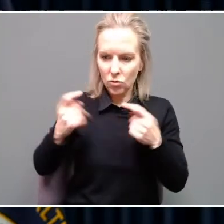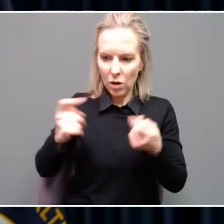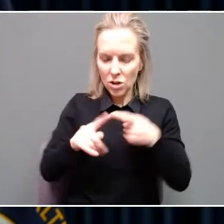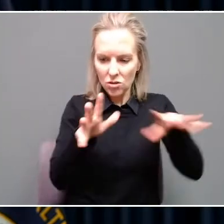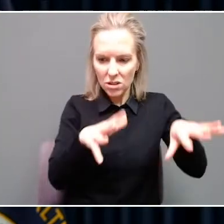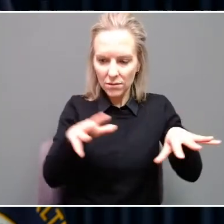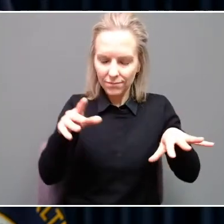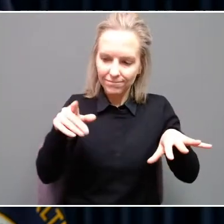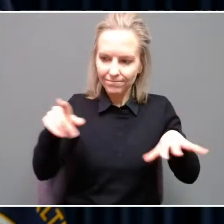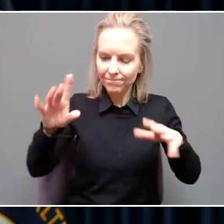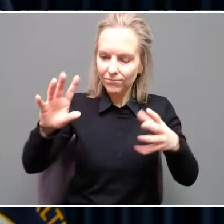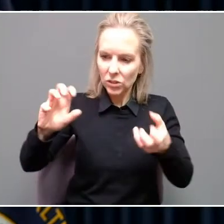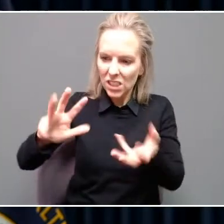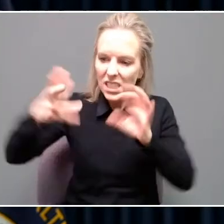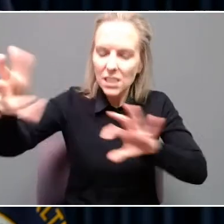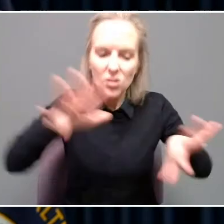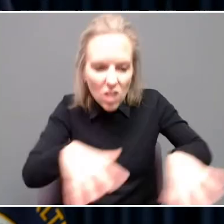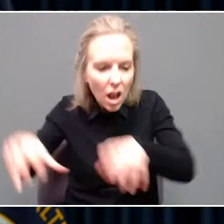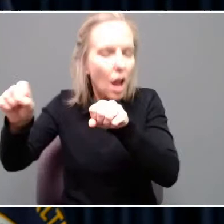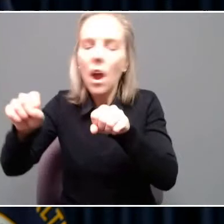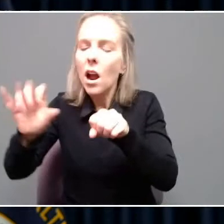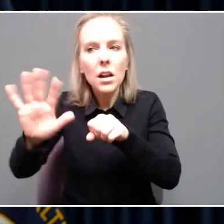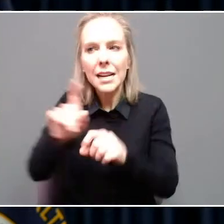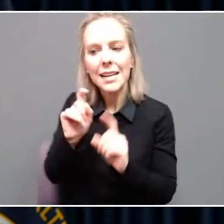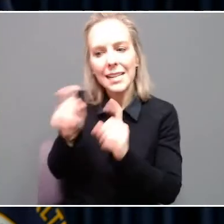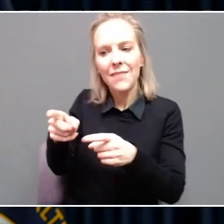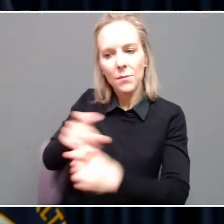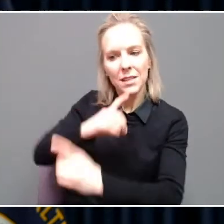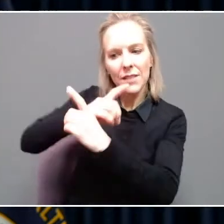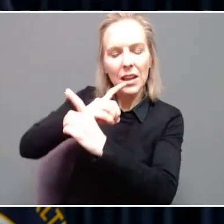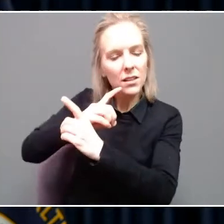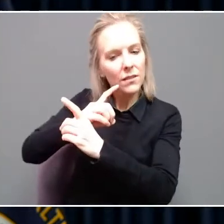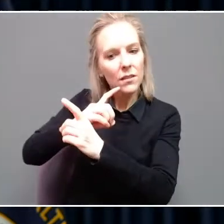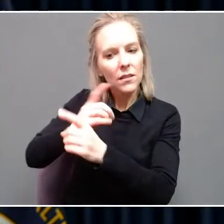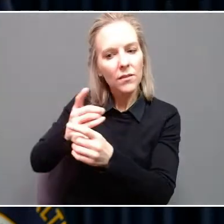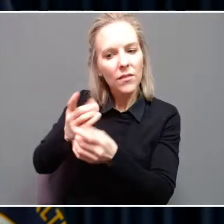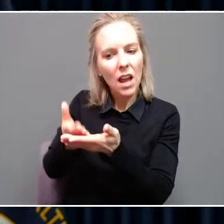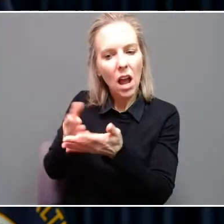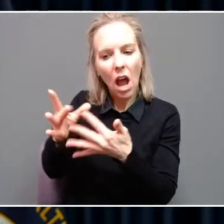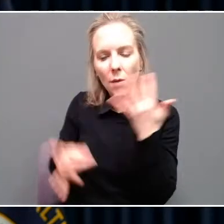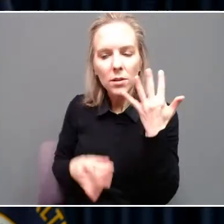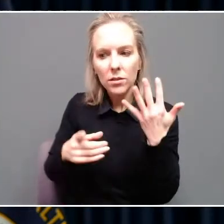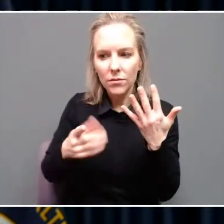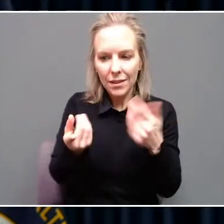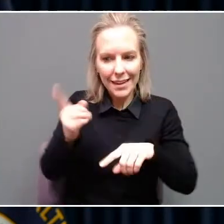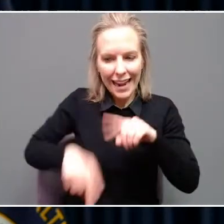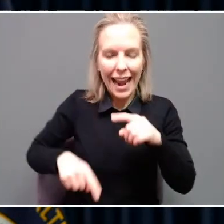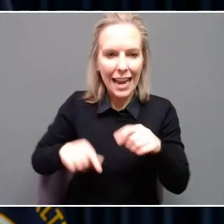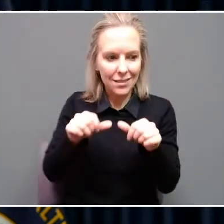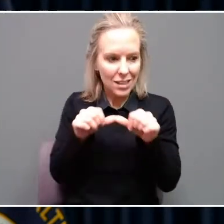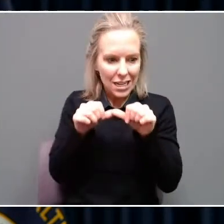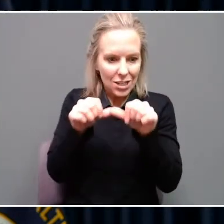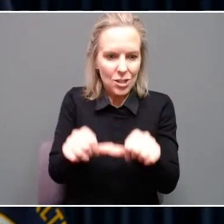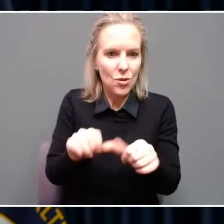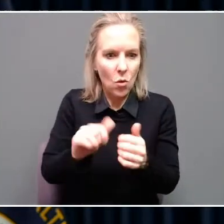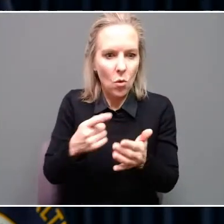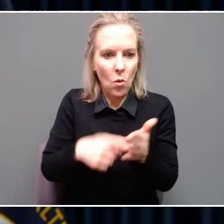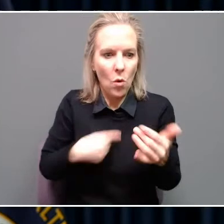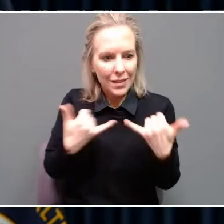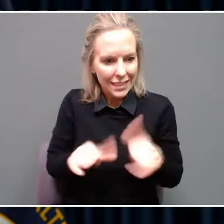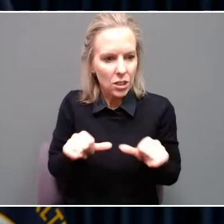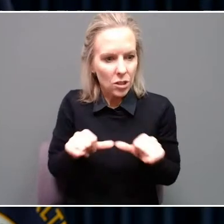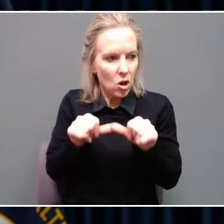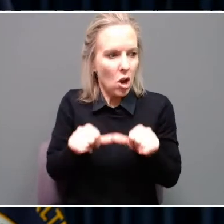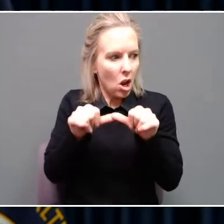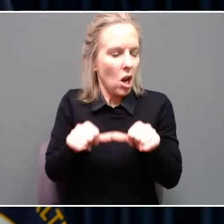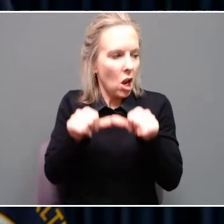options. You give them defensive options so they don't get overpowered. We can't continue where we are right now, which is our